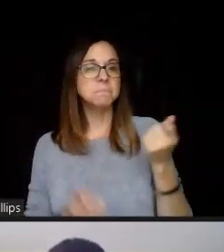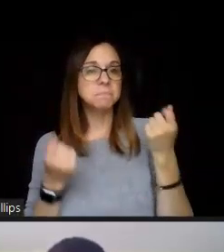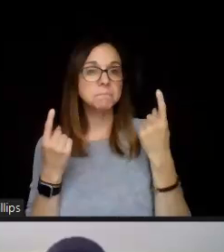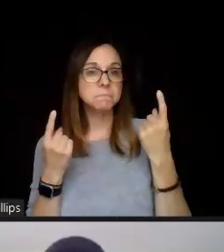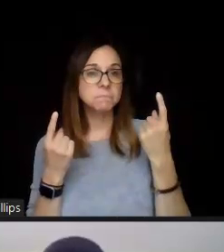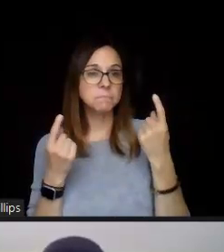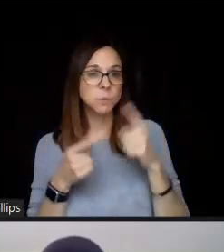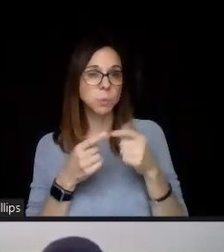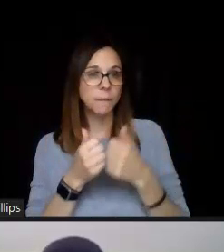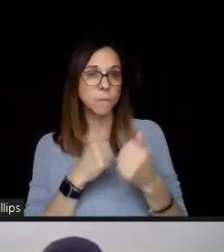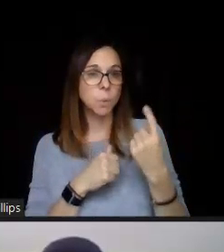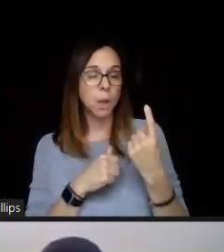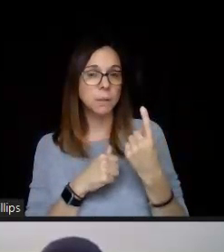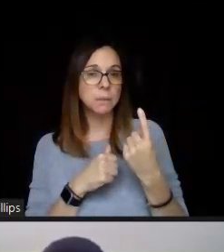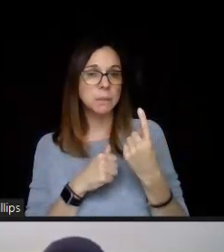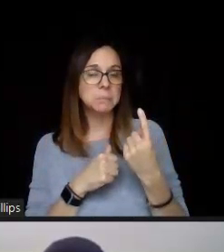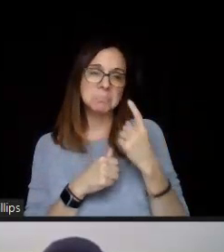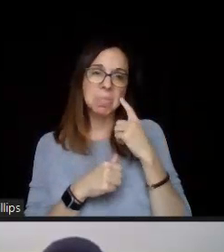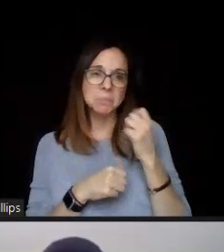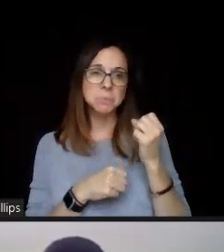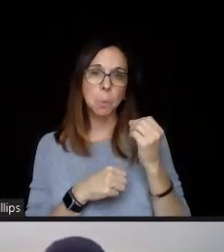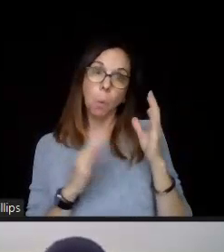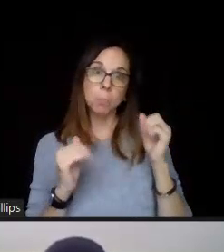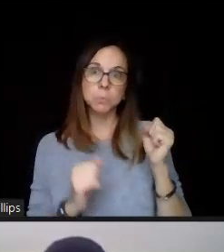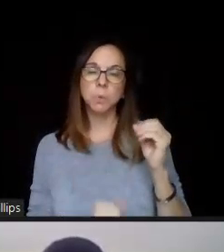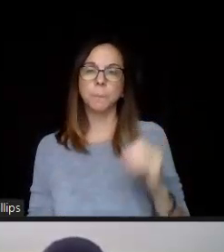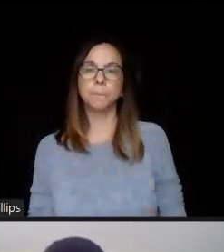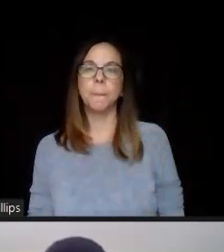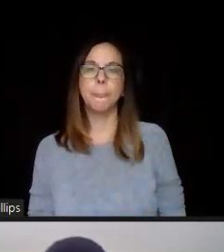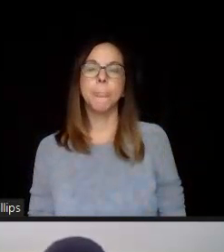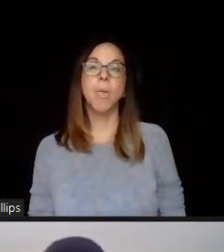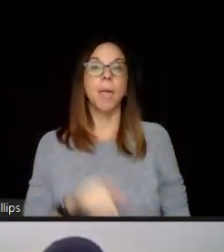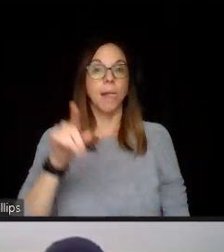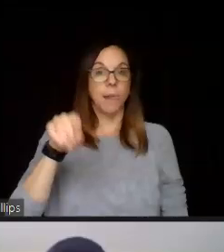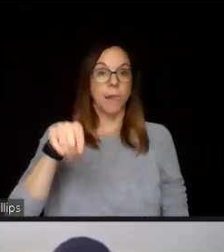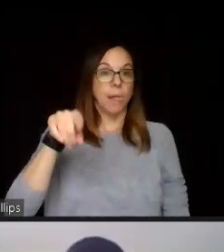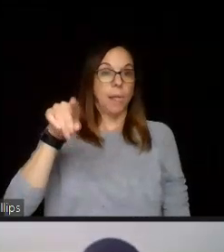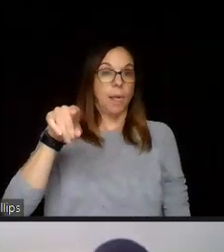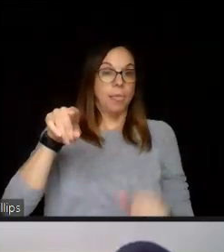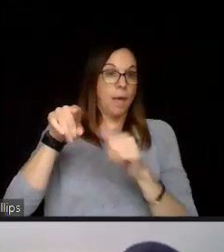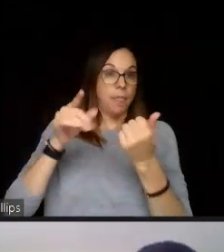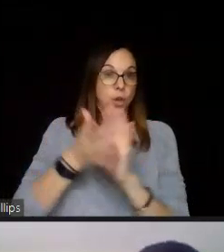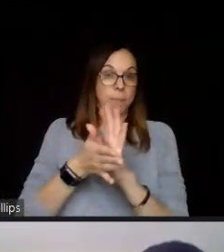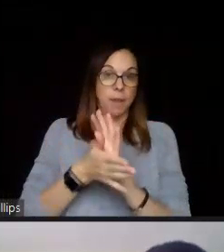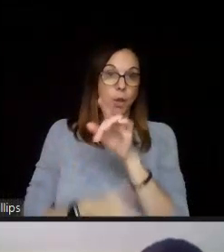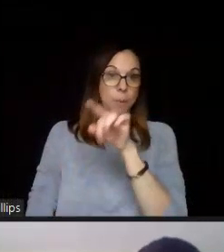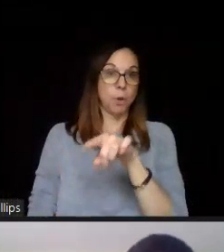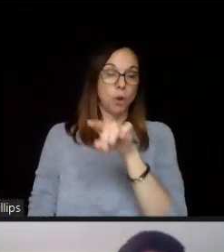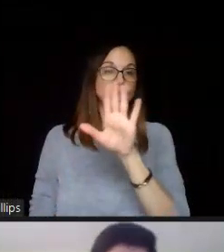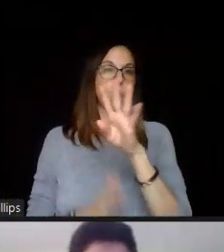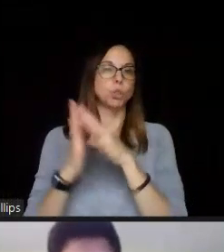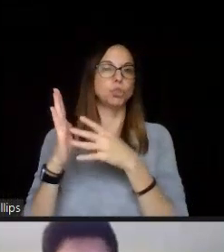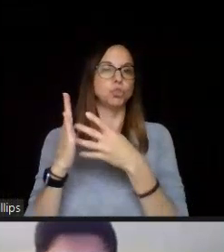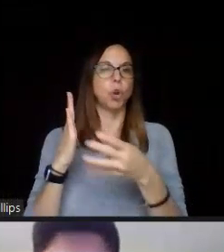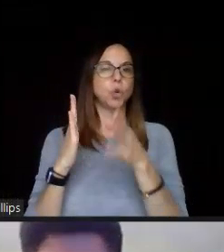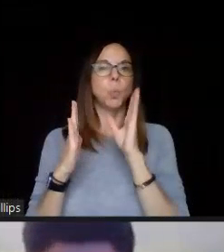to everybody? I think so. I hope so. So the second document in that assignment is your chart where you're